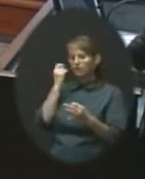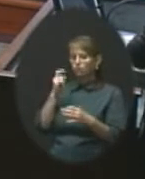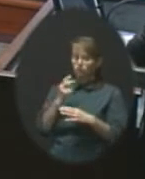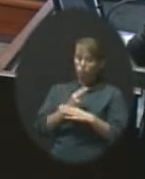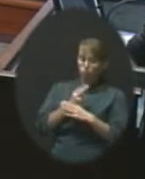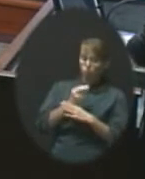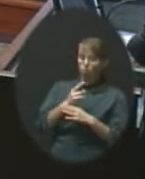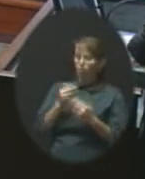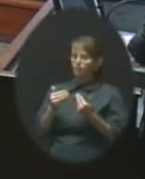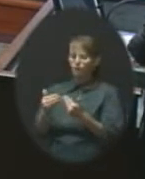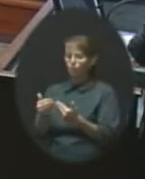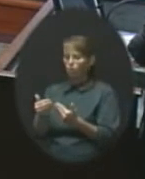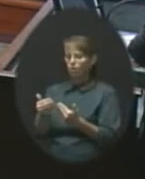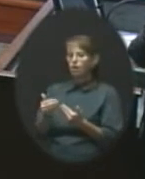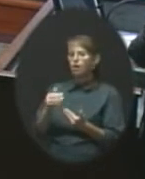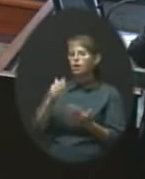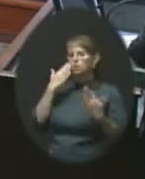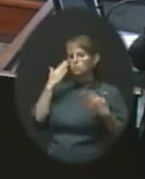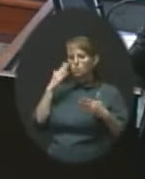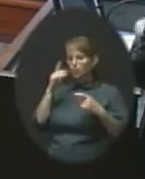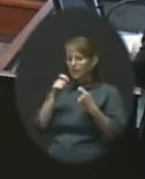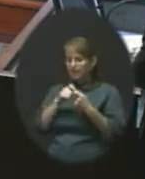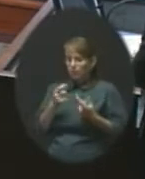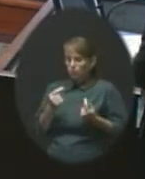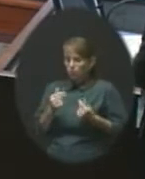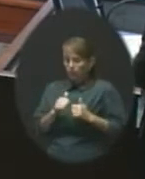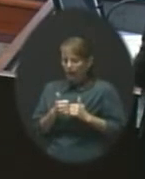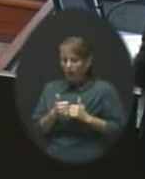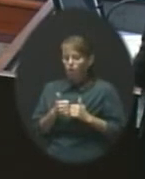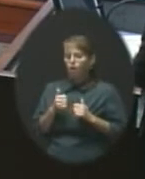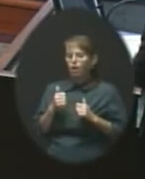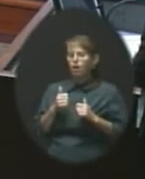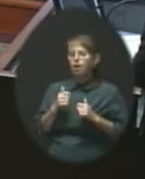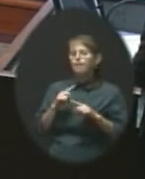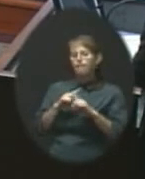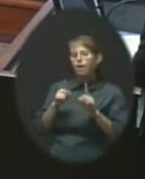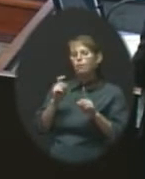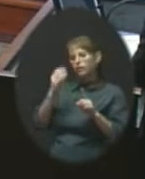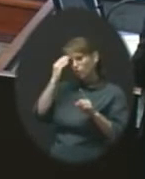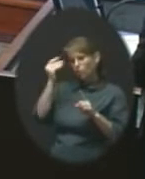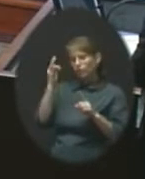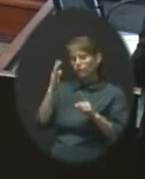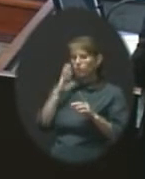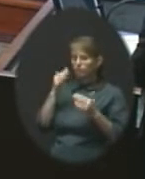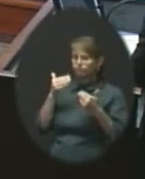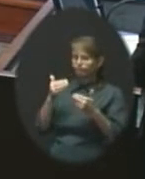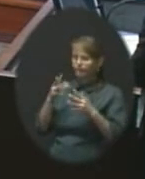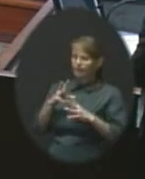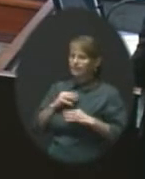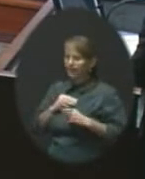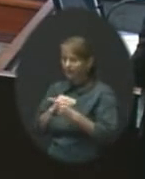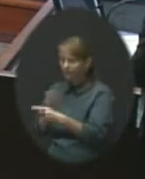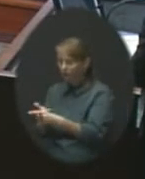what we're going to do, or go ahead and continue, either accept it or whatever the case may be.